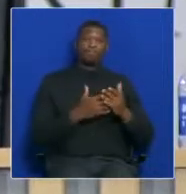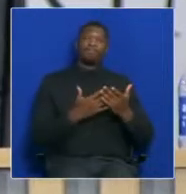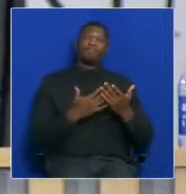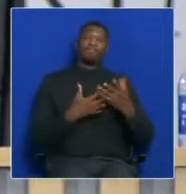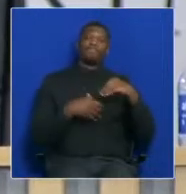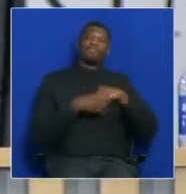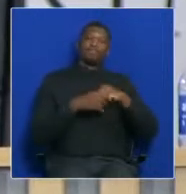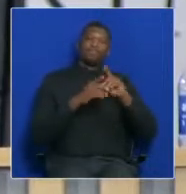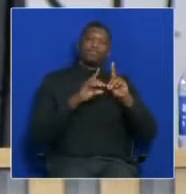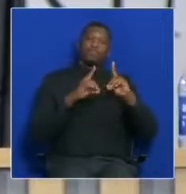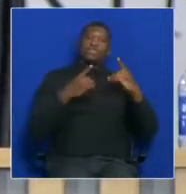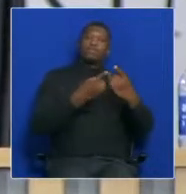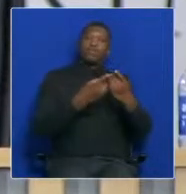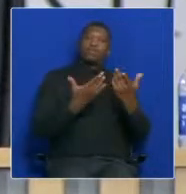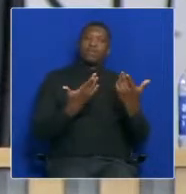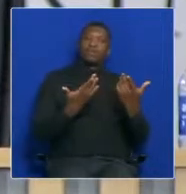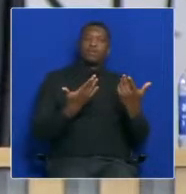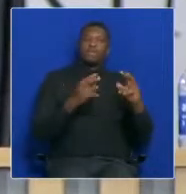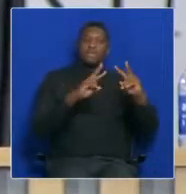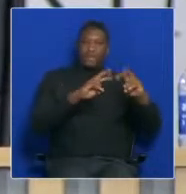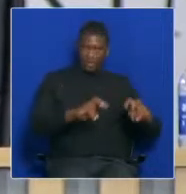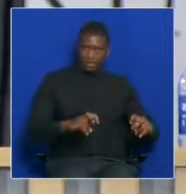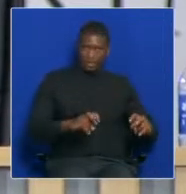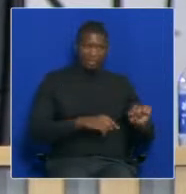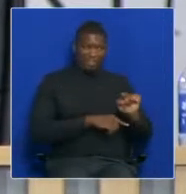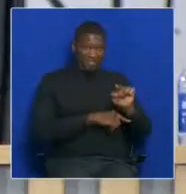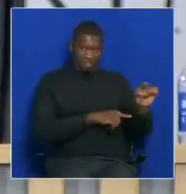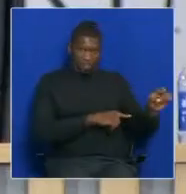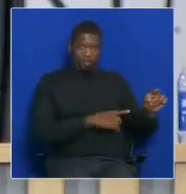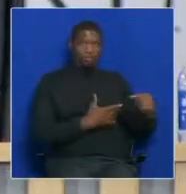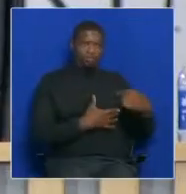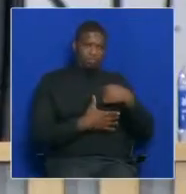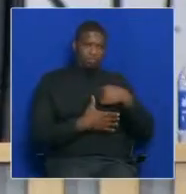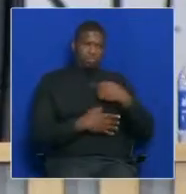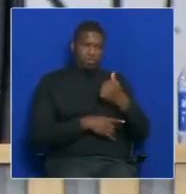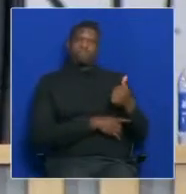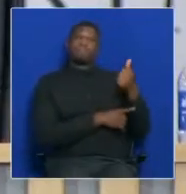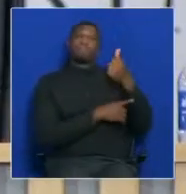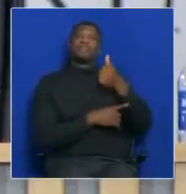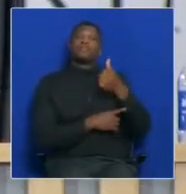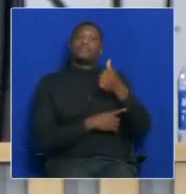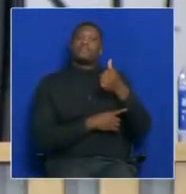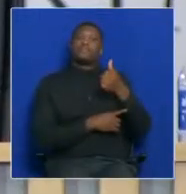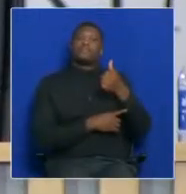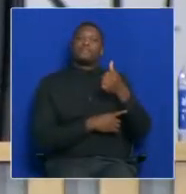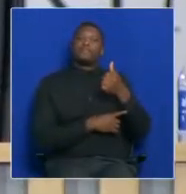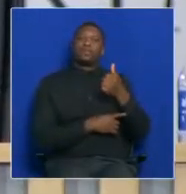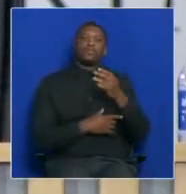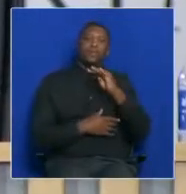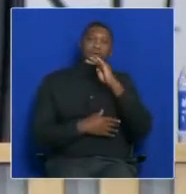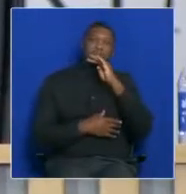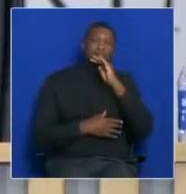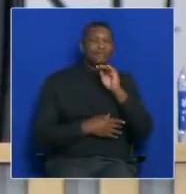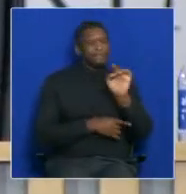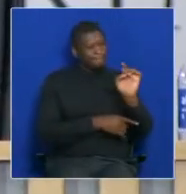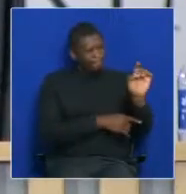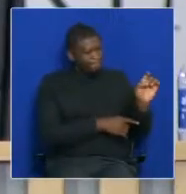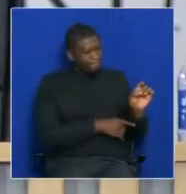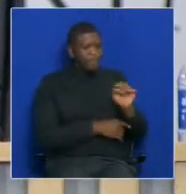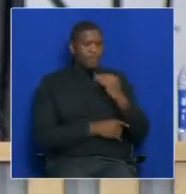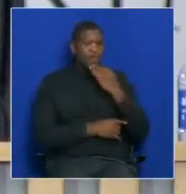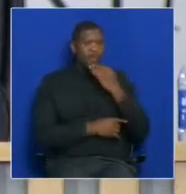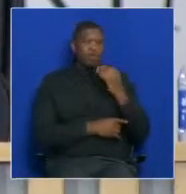my command, to use that word. So the chiefs will report to me, and